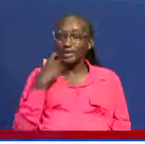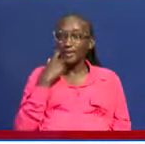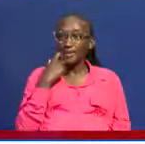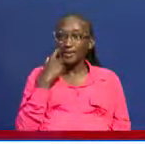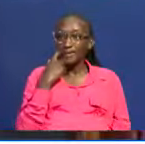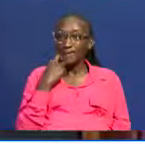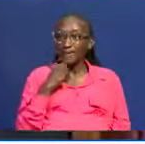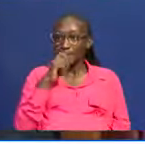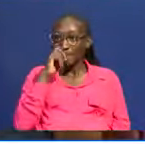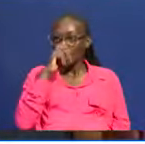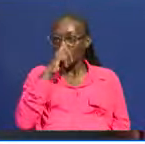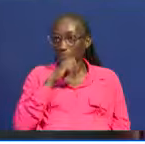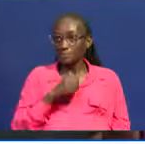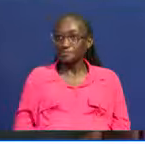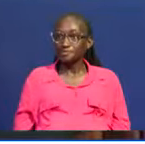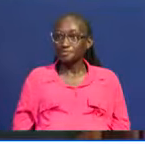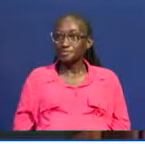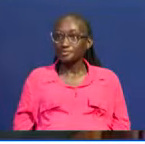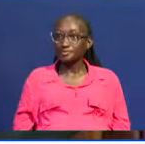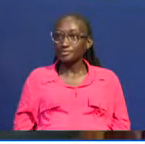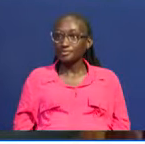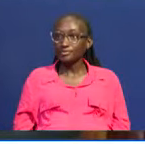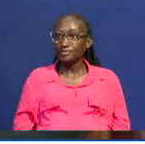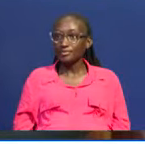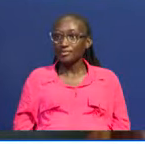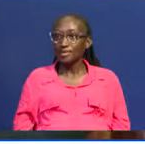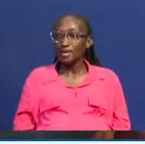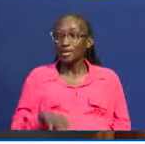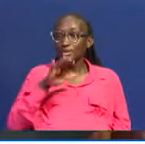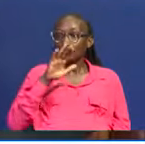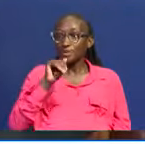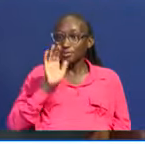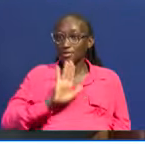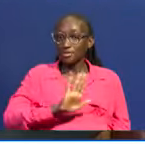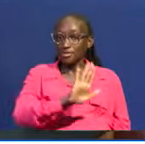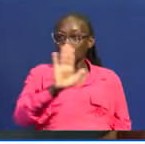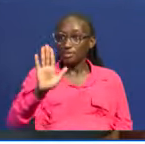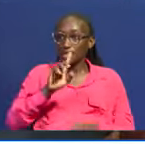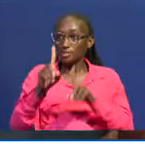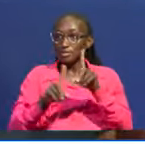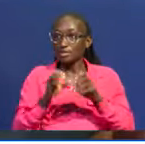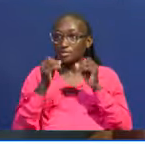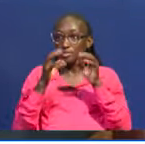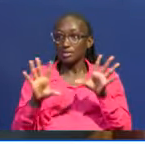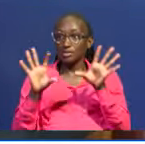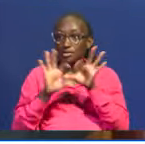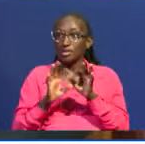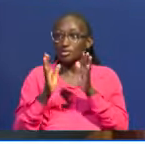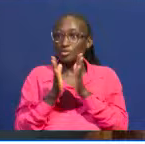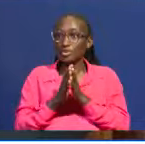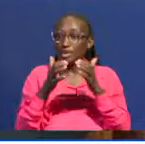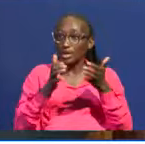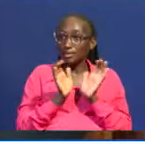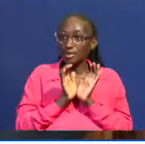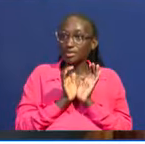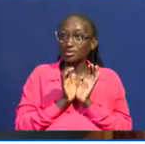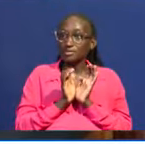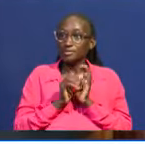I have, from the questions that have come across, there are many that relate to the